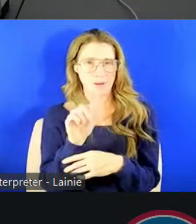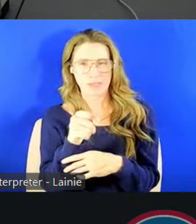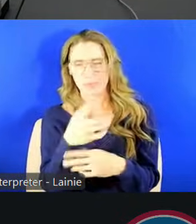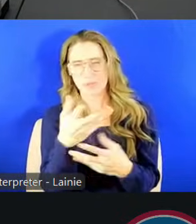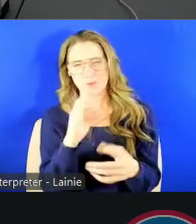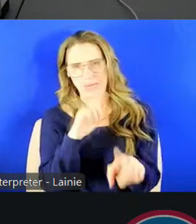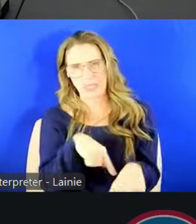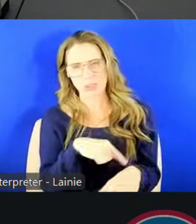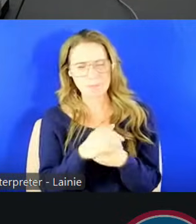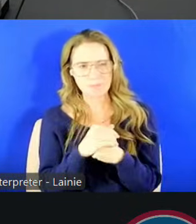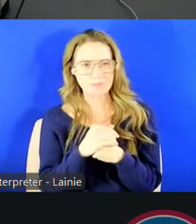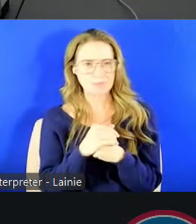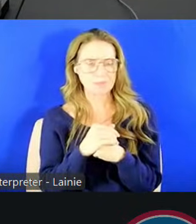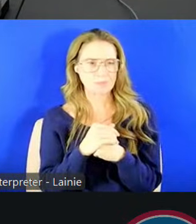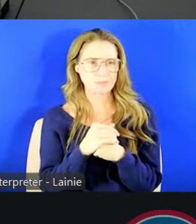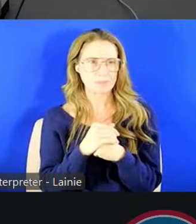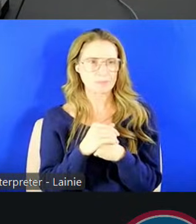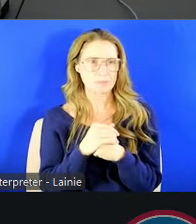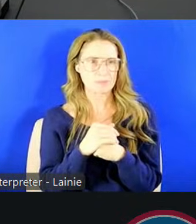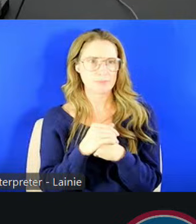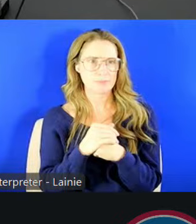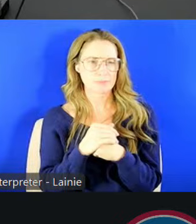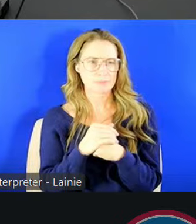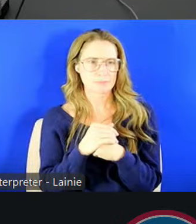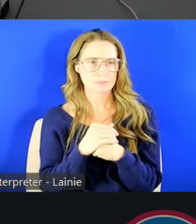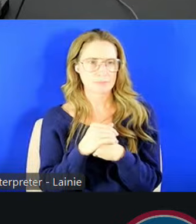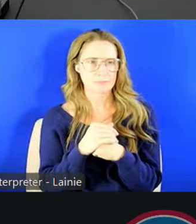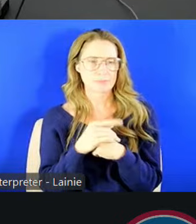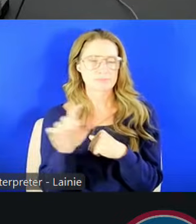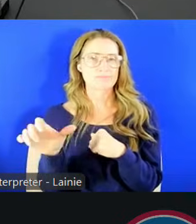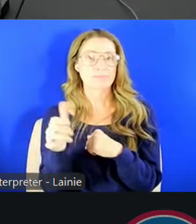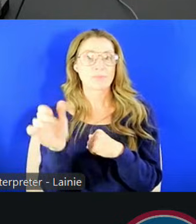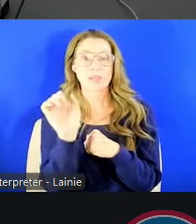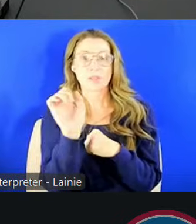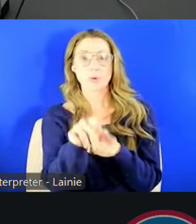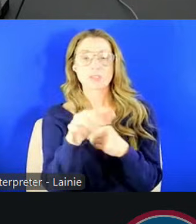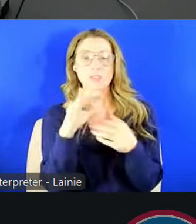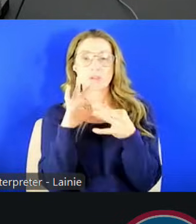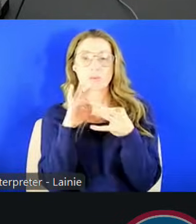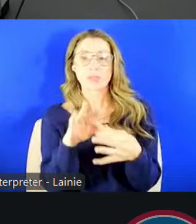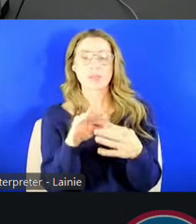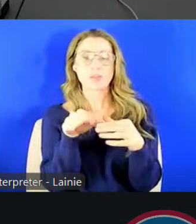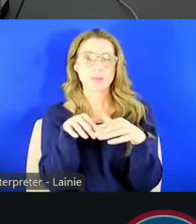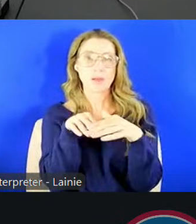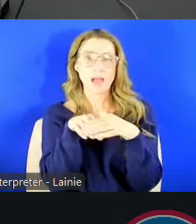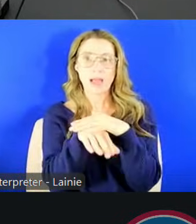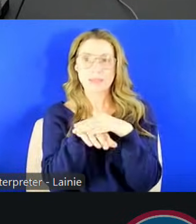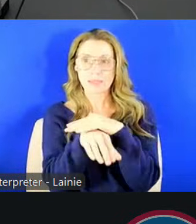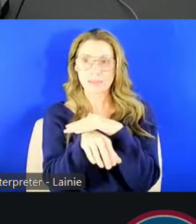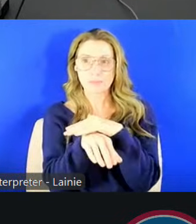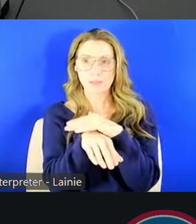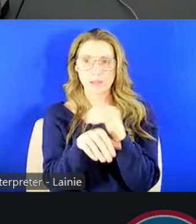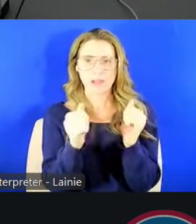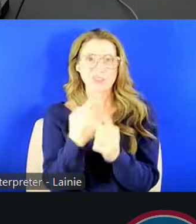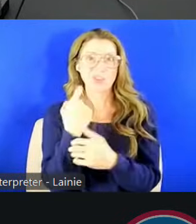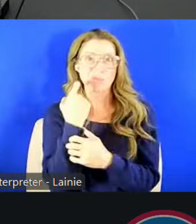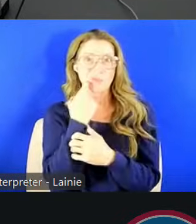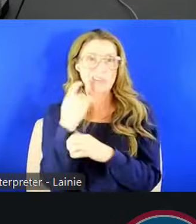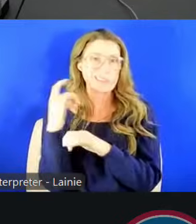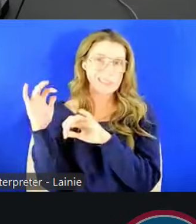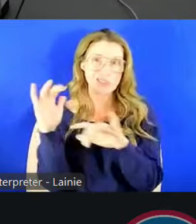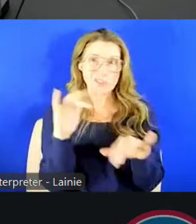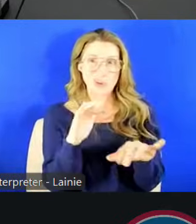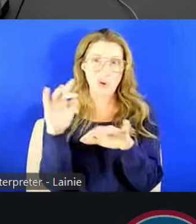answered. One other question I had was on accessibility. So with the recent snowfall, I've heard a lot